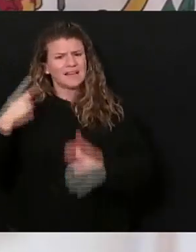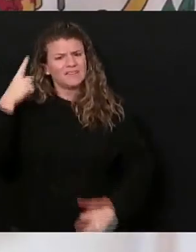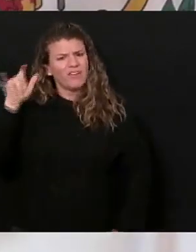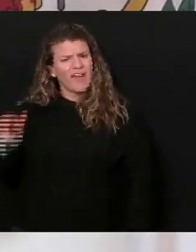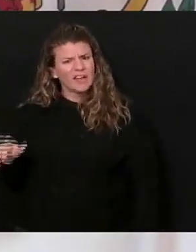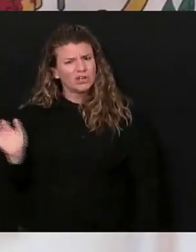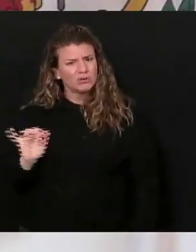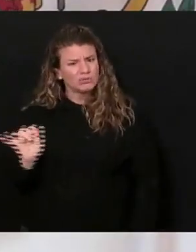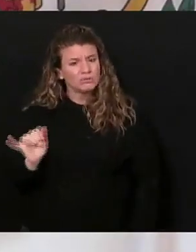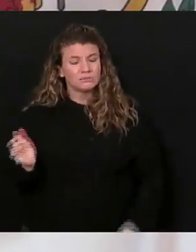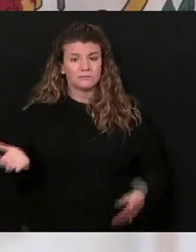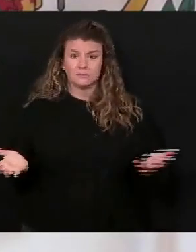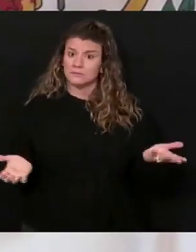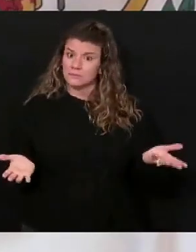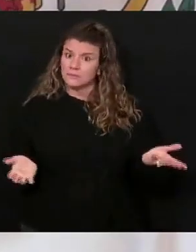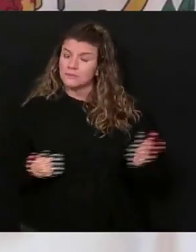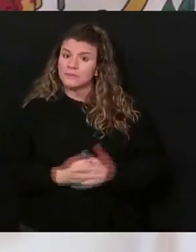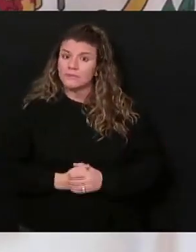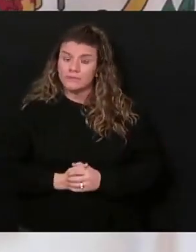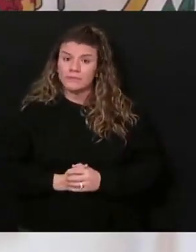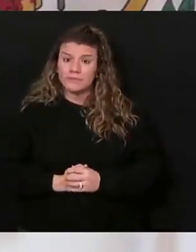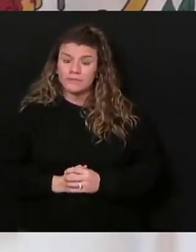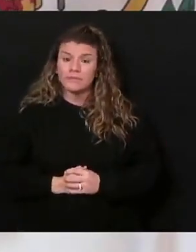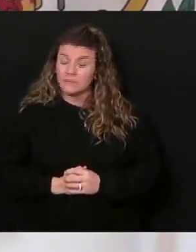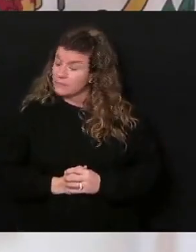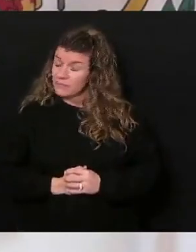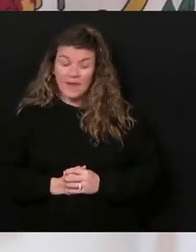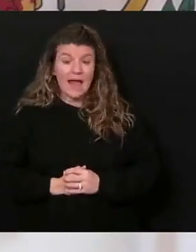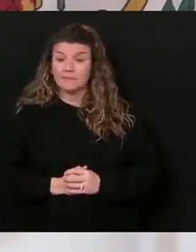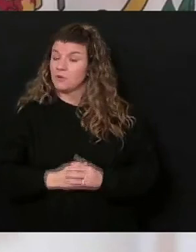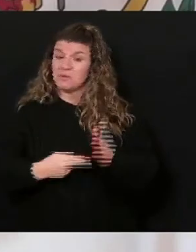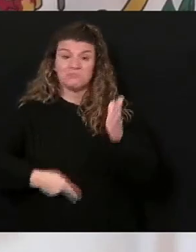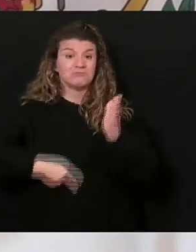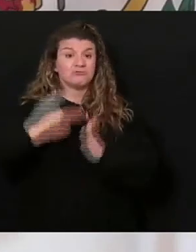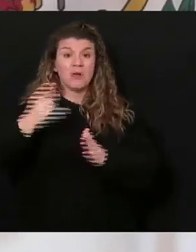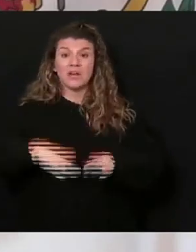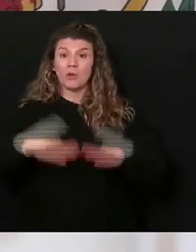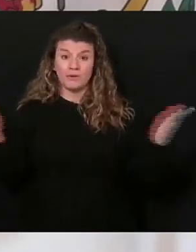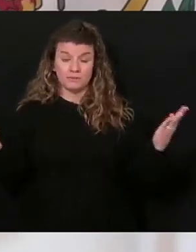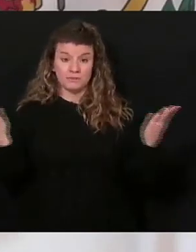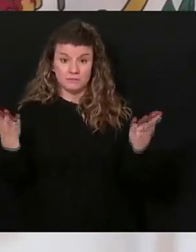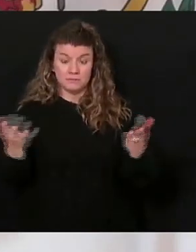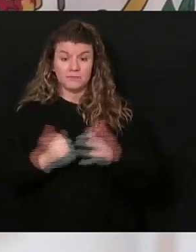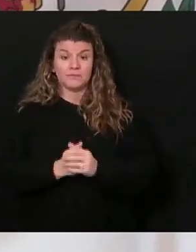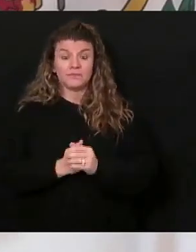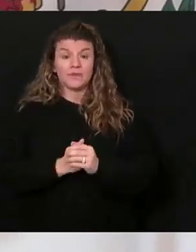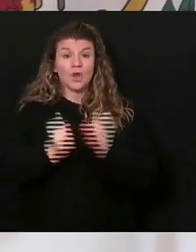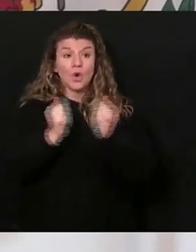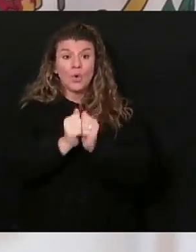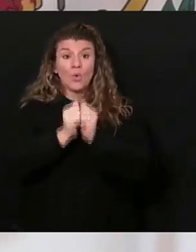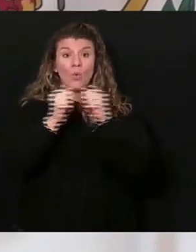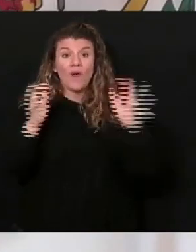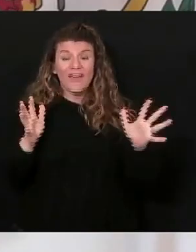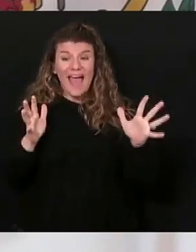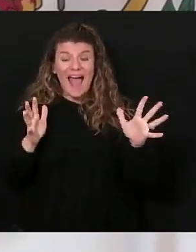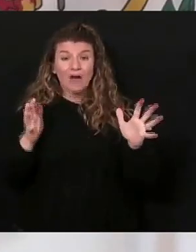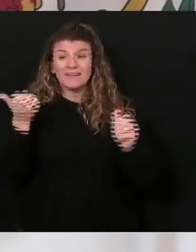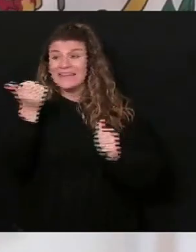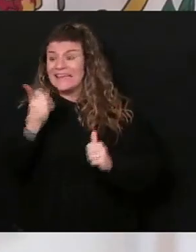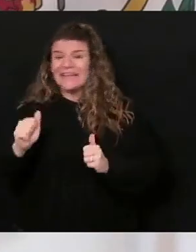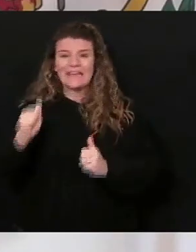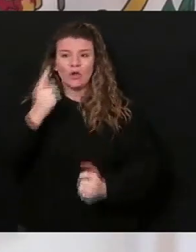that. Now let me just tell you, and just tell you just straight up as it can be, though, without any question in regard